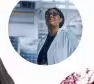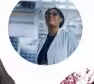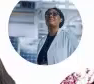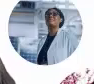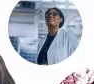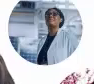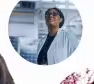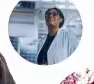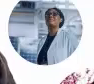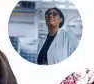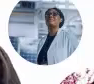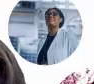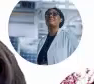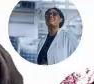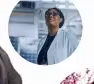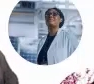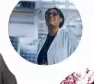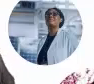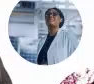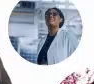AAAS's membership, or the National Science Foundation.